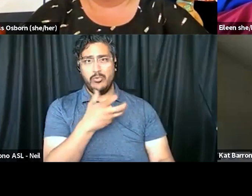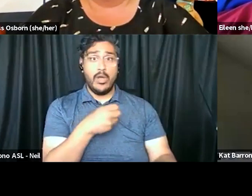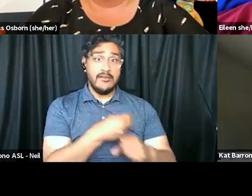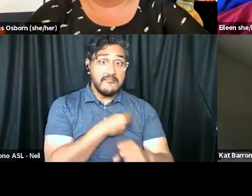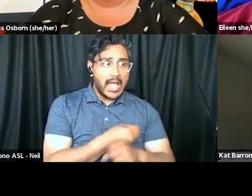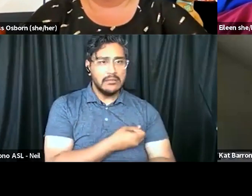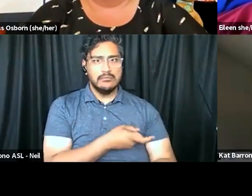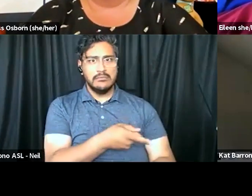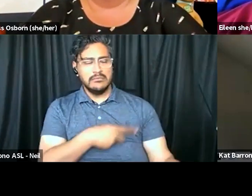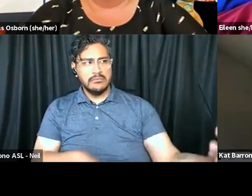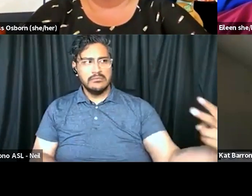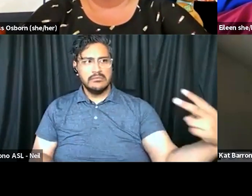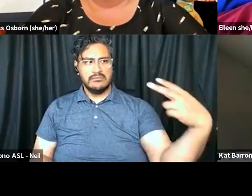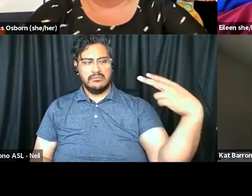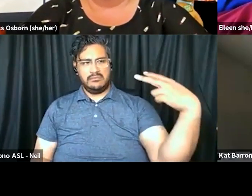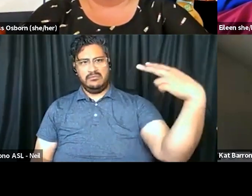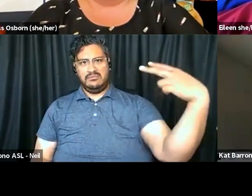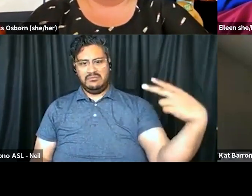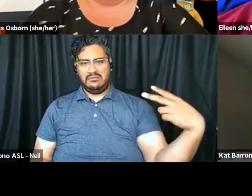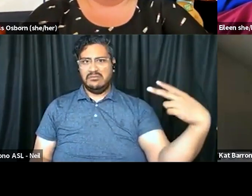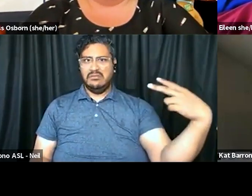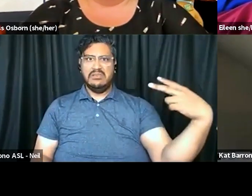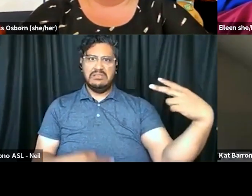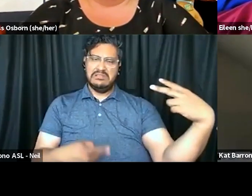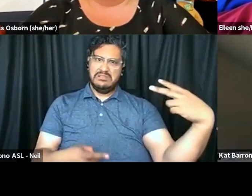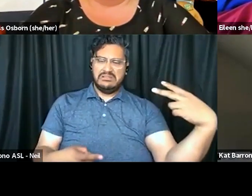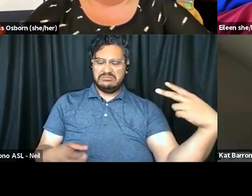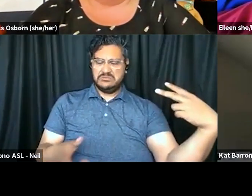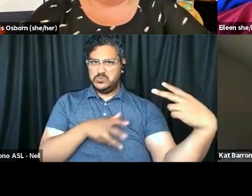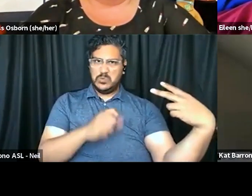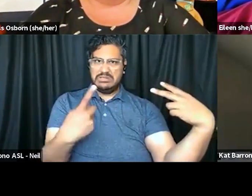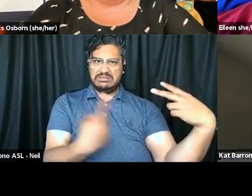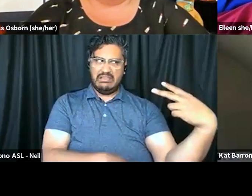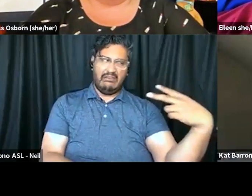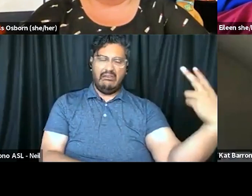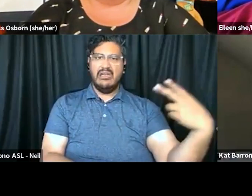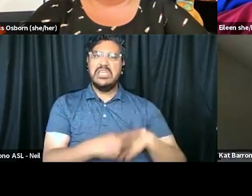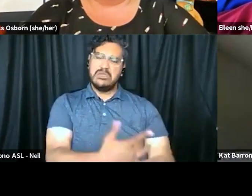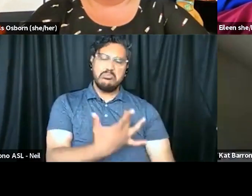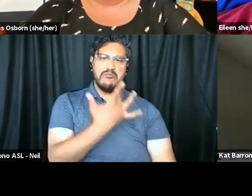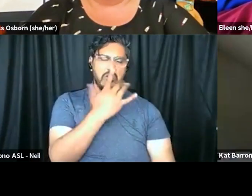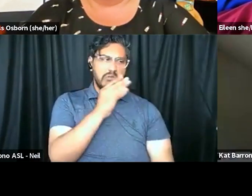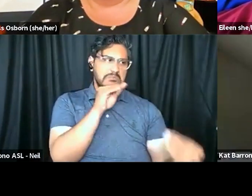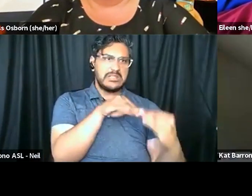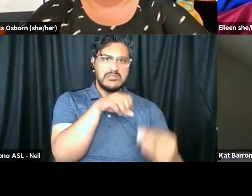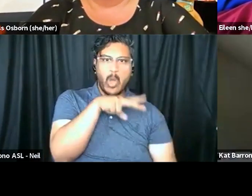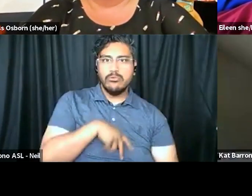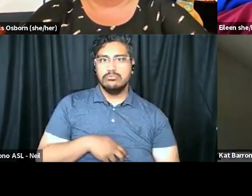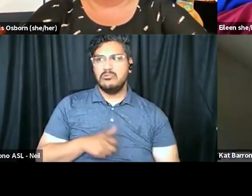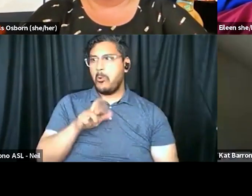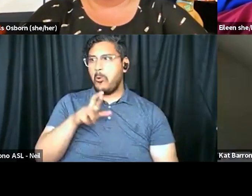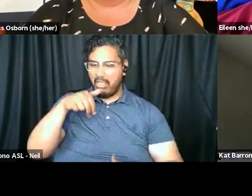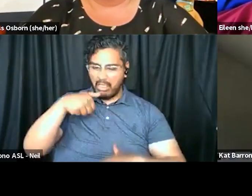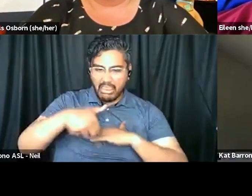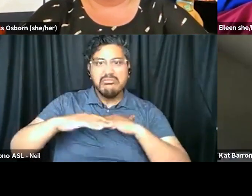that seeing me had ruined his day, that he would rather kiss a toad or lick the asphalt off